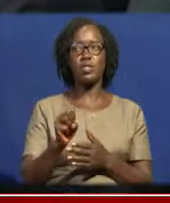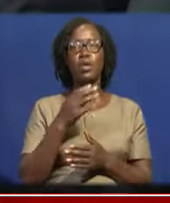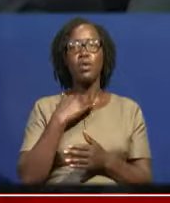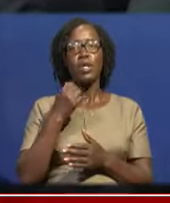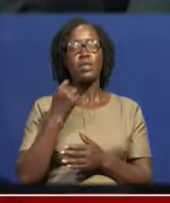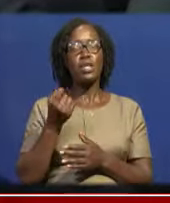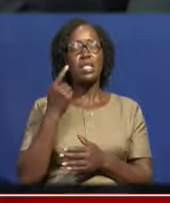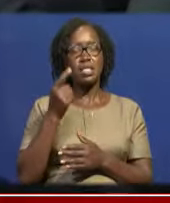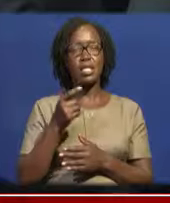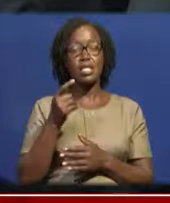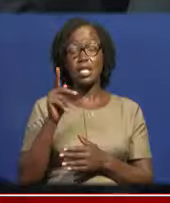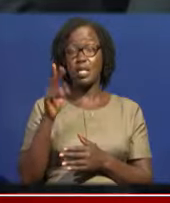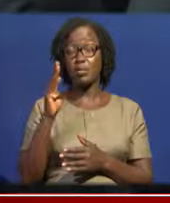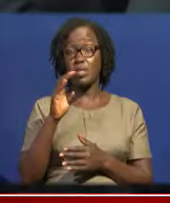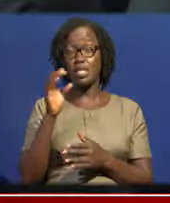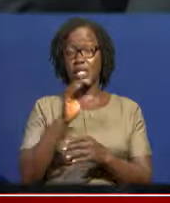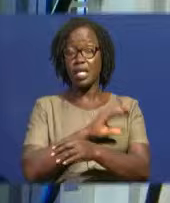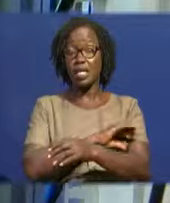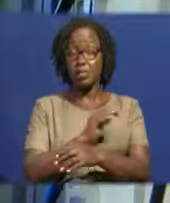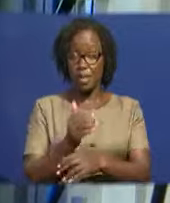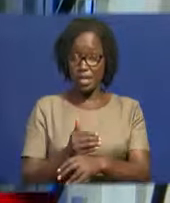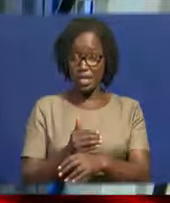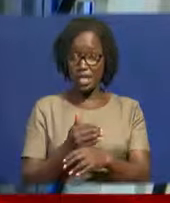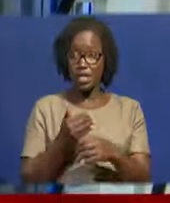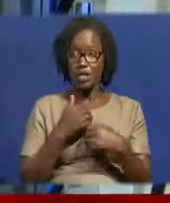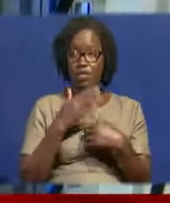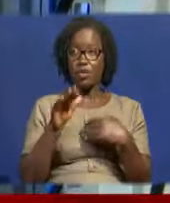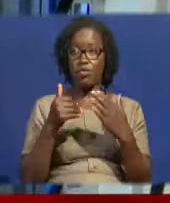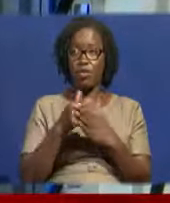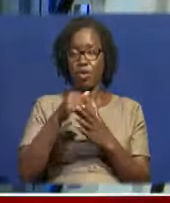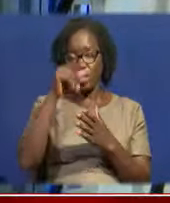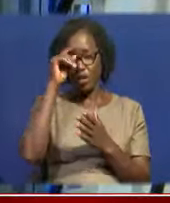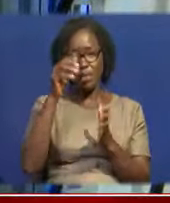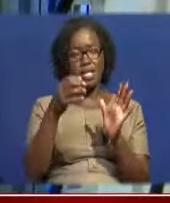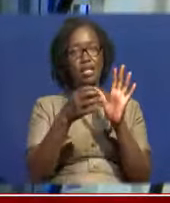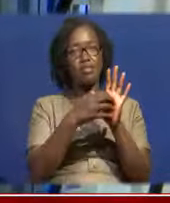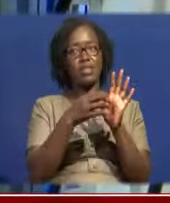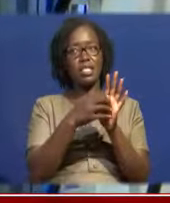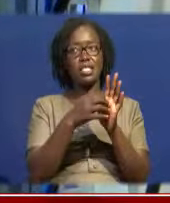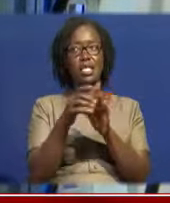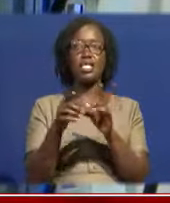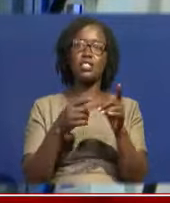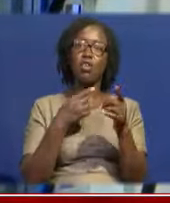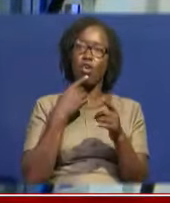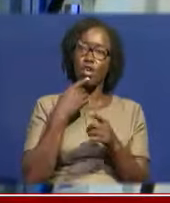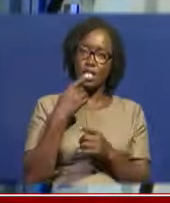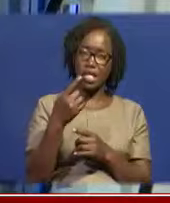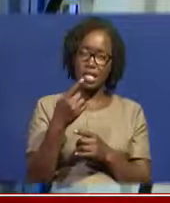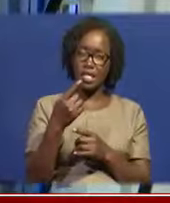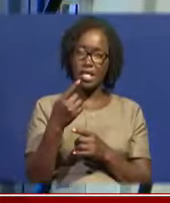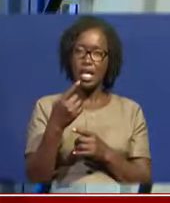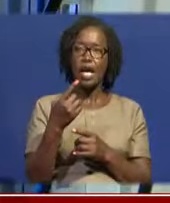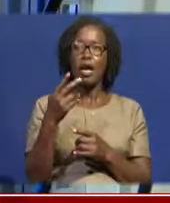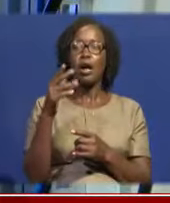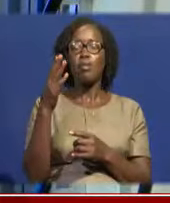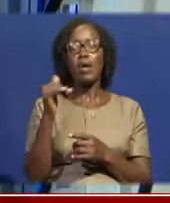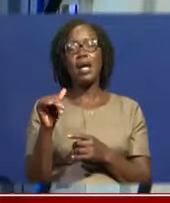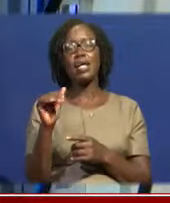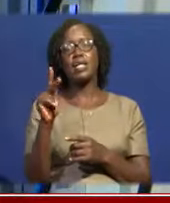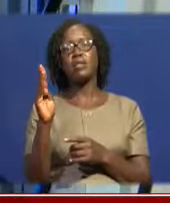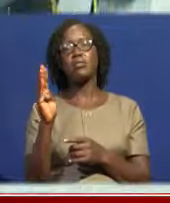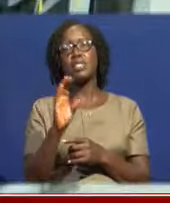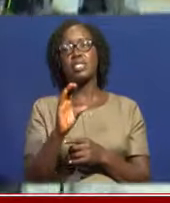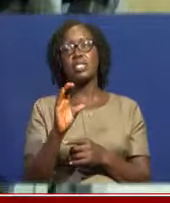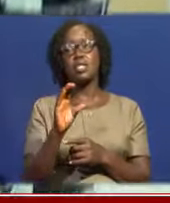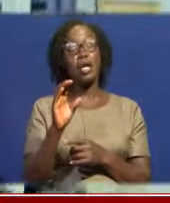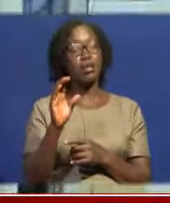understand KBC's capacity to handle all government advertisements as directed and envisaged by the Kenya Kwanza